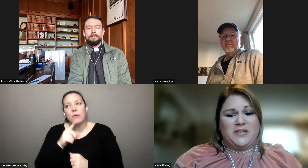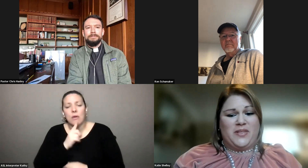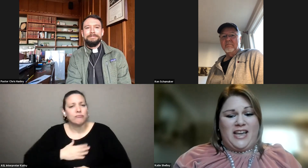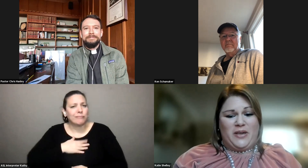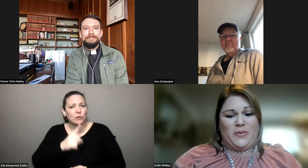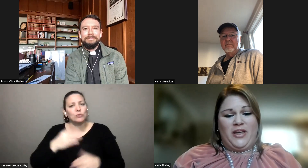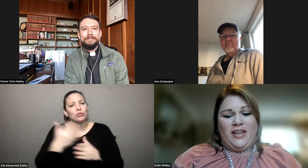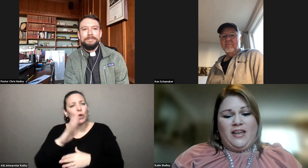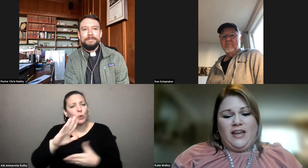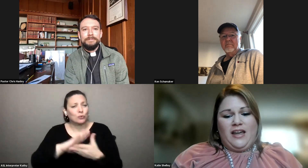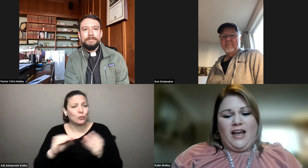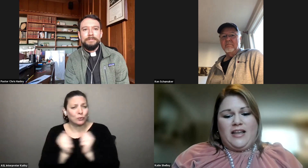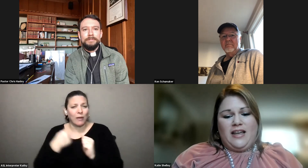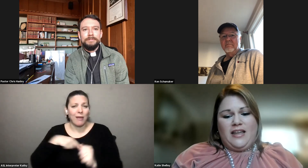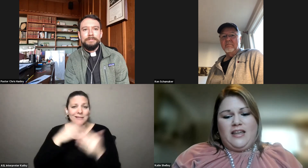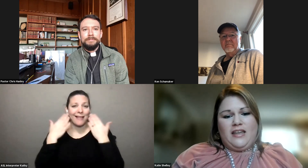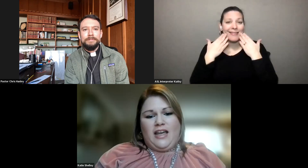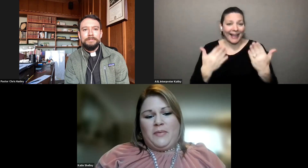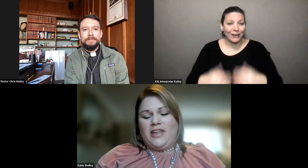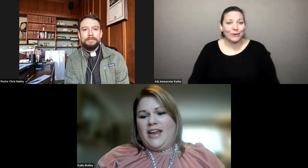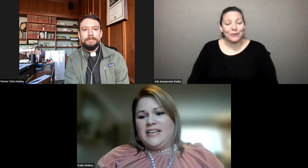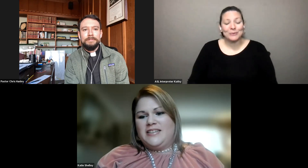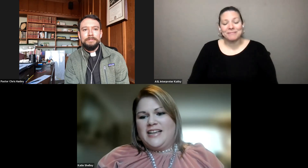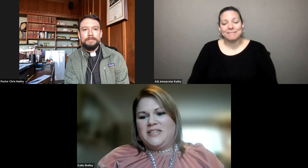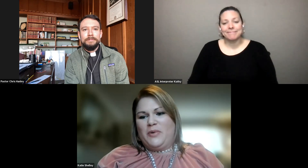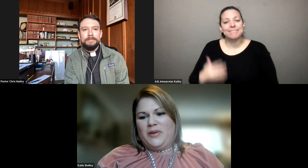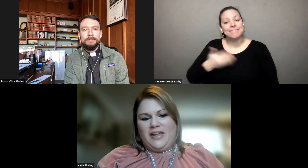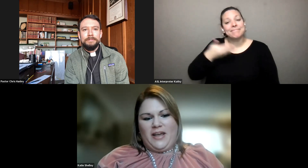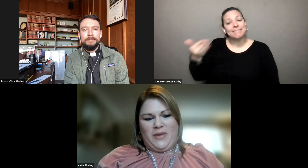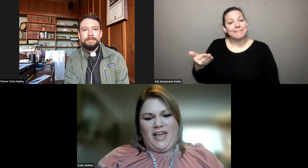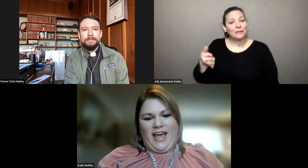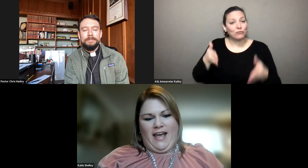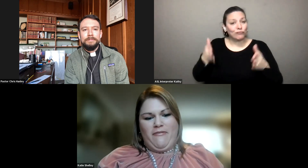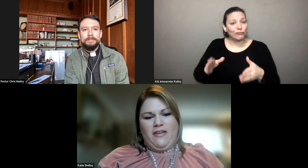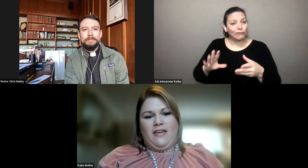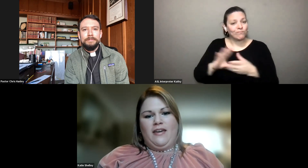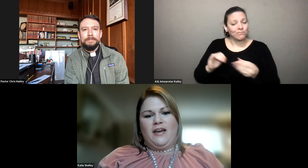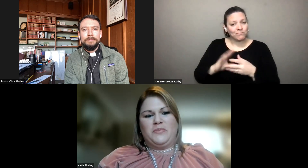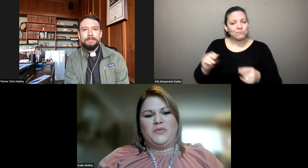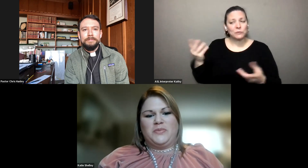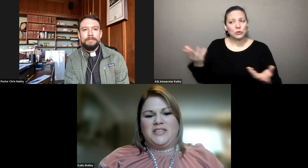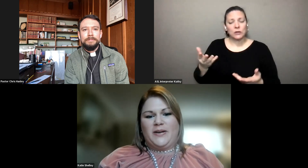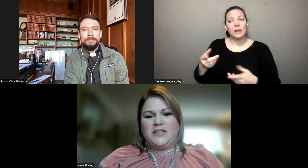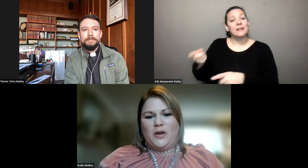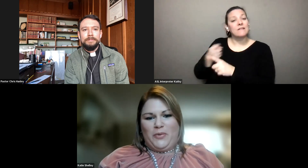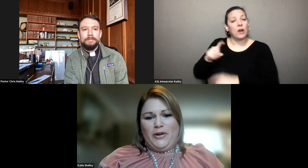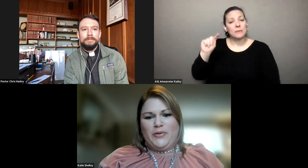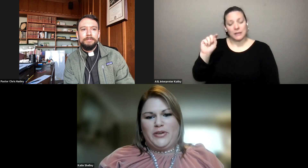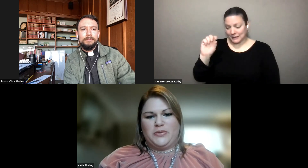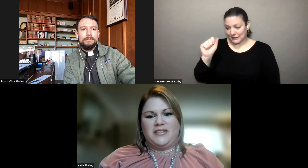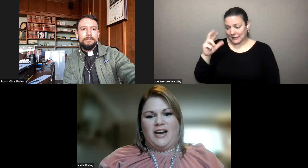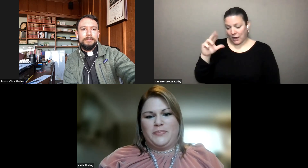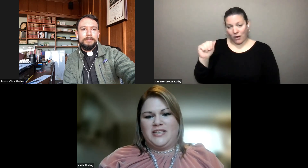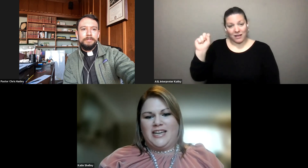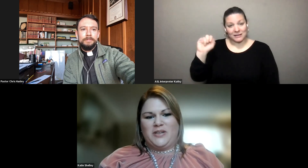with us so thank you um the next testimony that we have comes from sarah silver